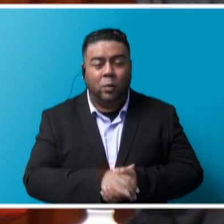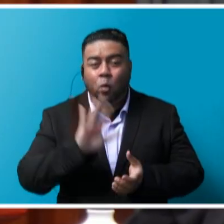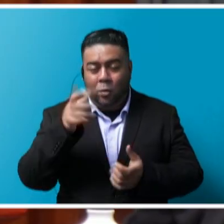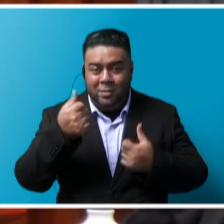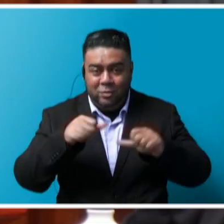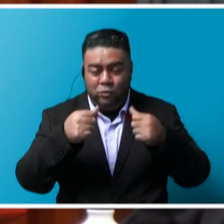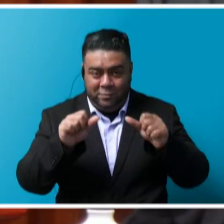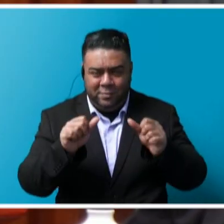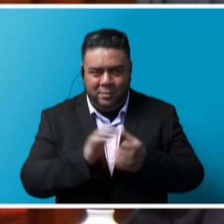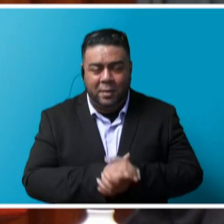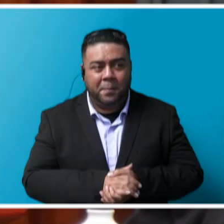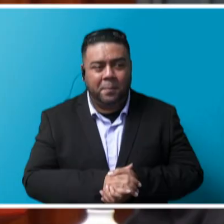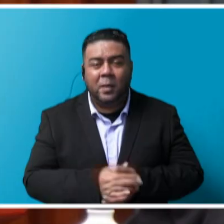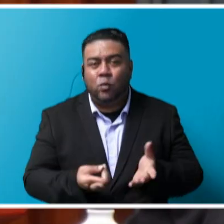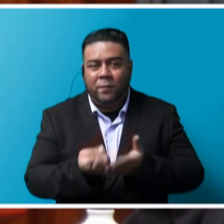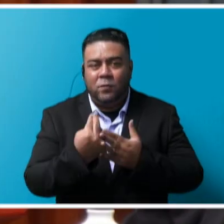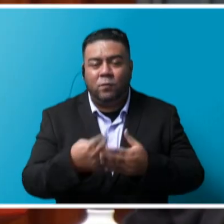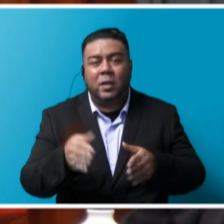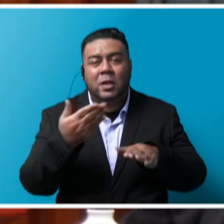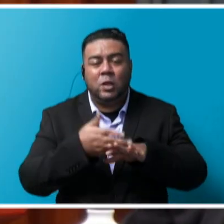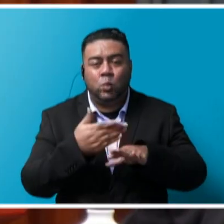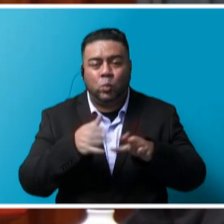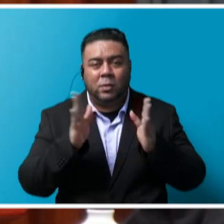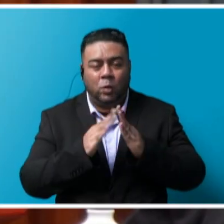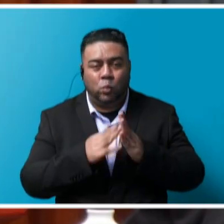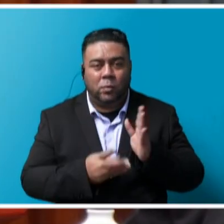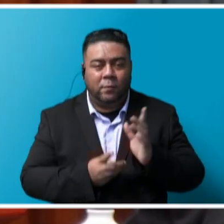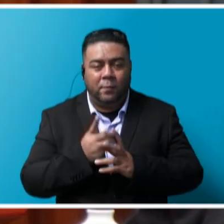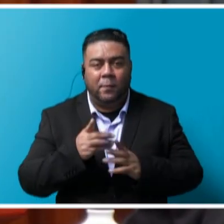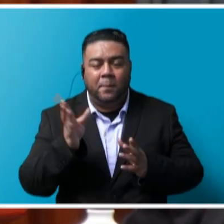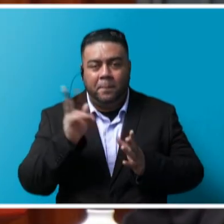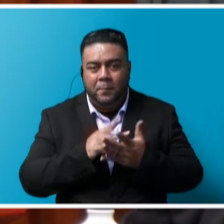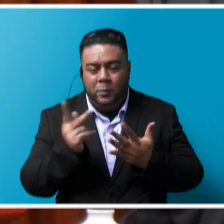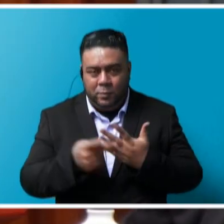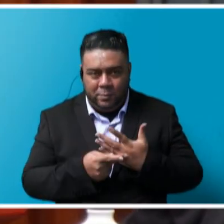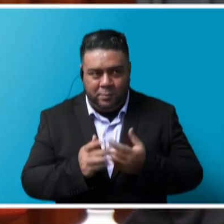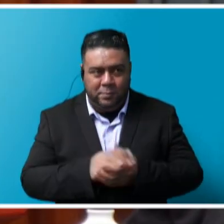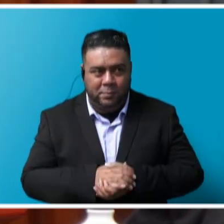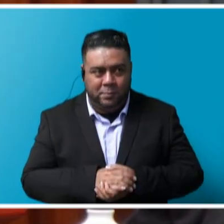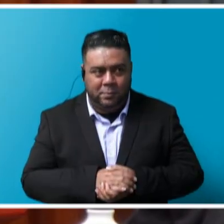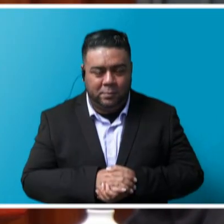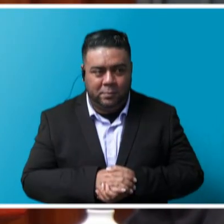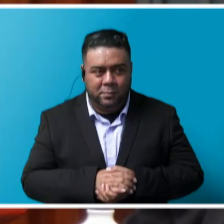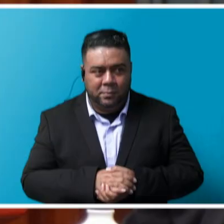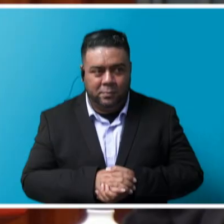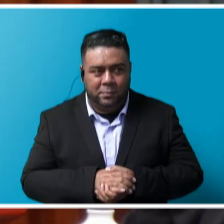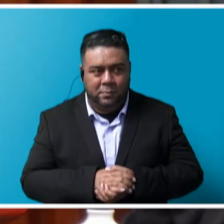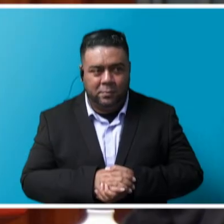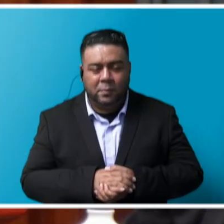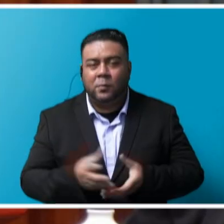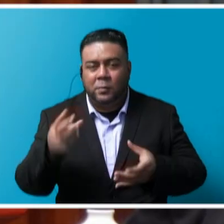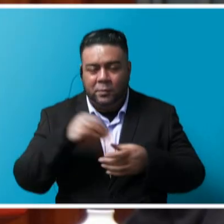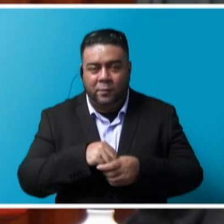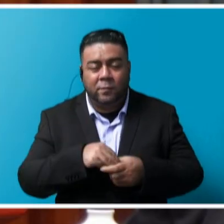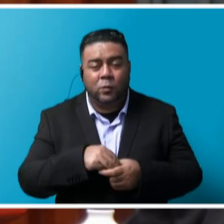I'm most proud of is the revival of the new town development program. For far too long, economic growth has remained concentrated within few urban centers,